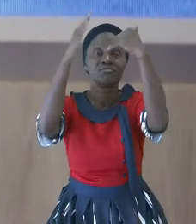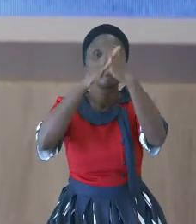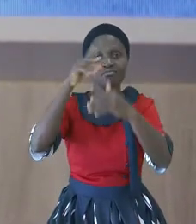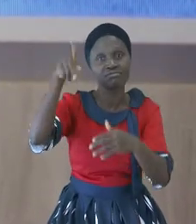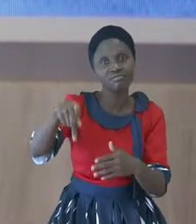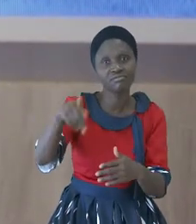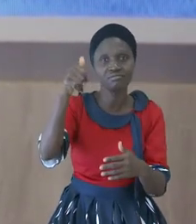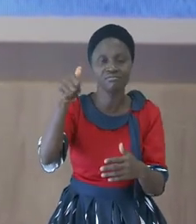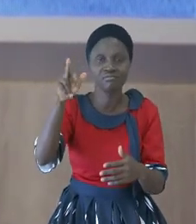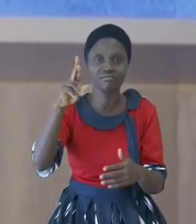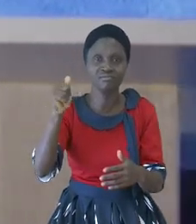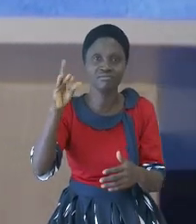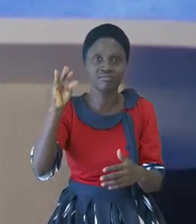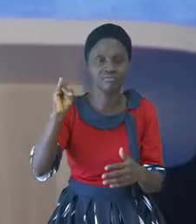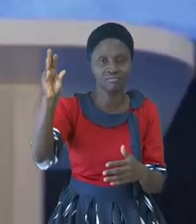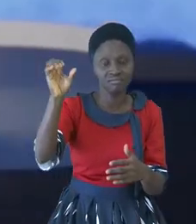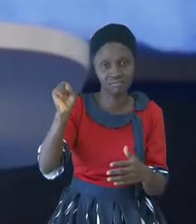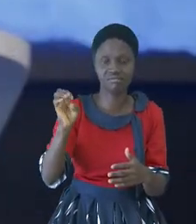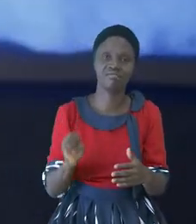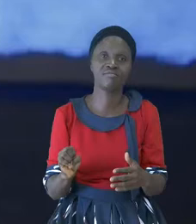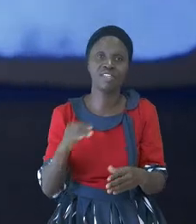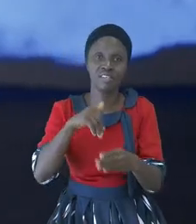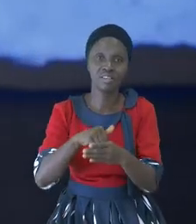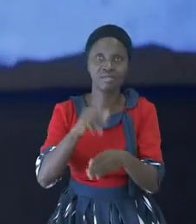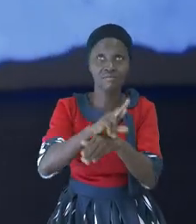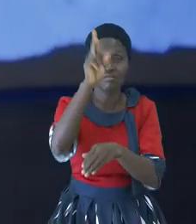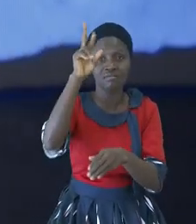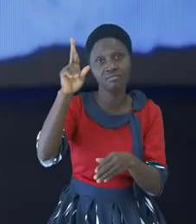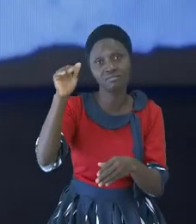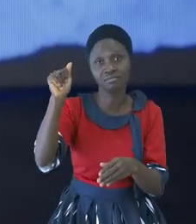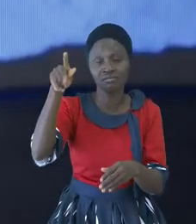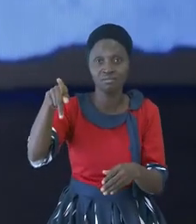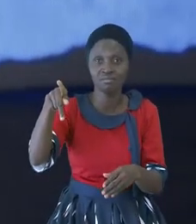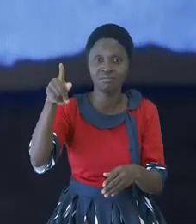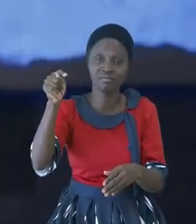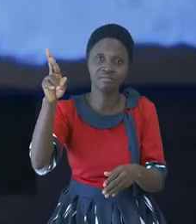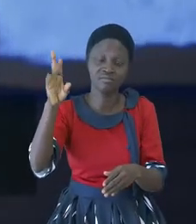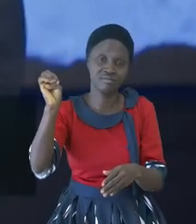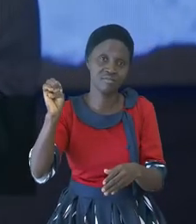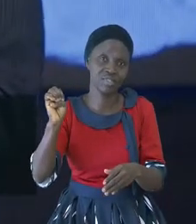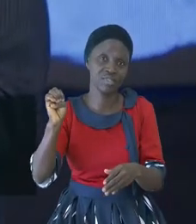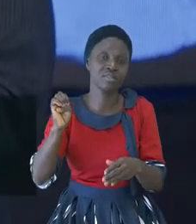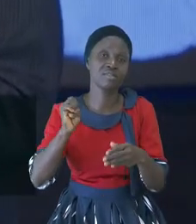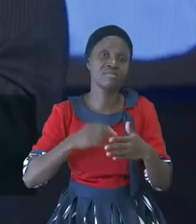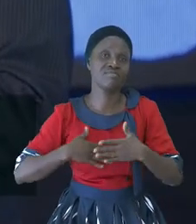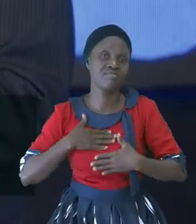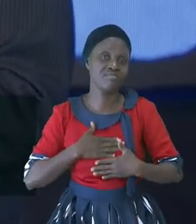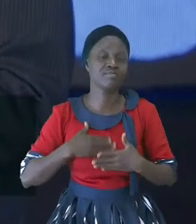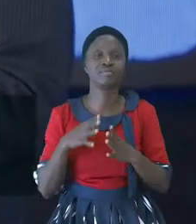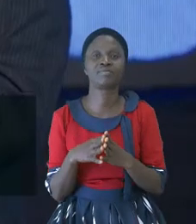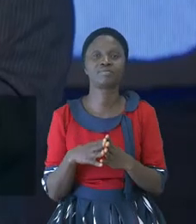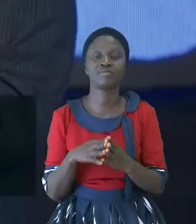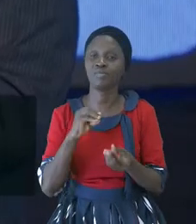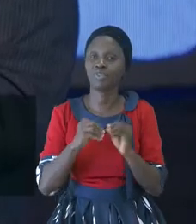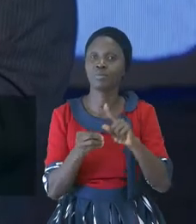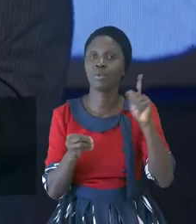rapturous splendor. We're coming to number one here. Number one, the plenitude and